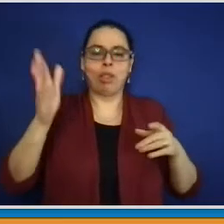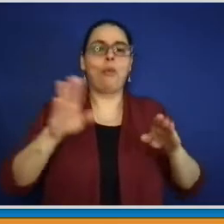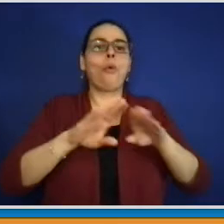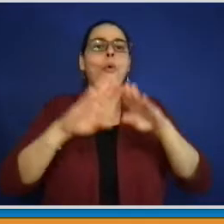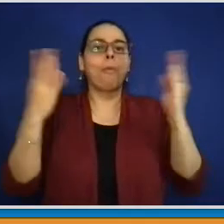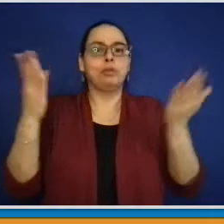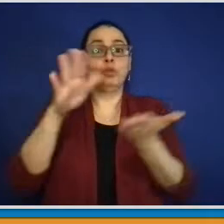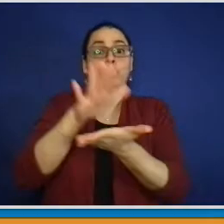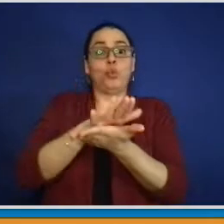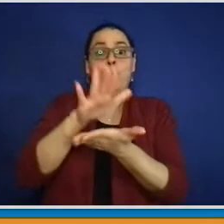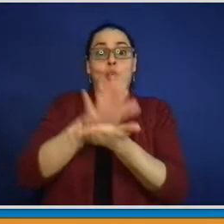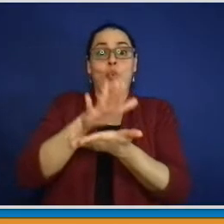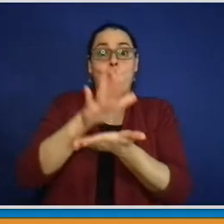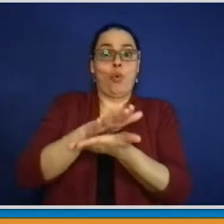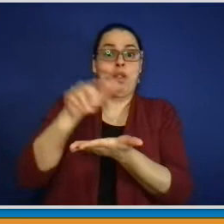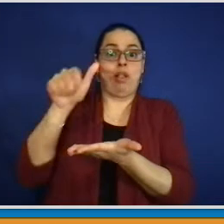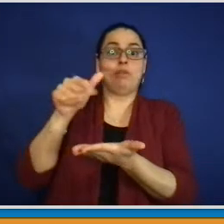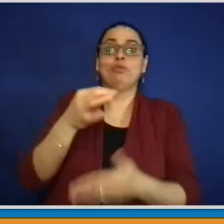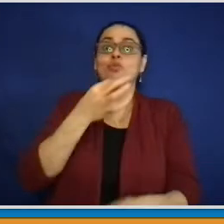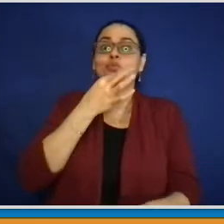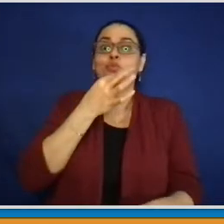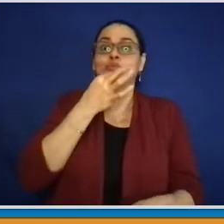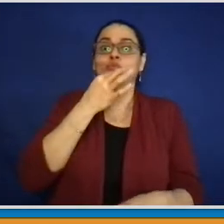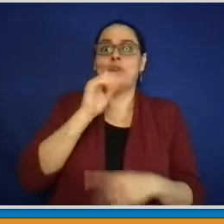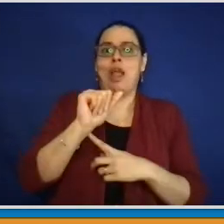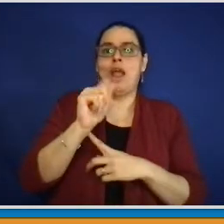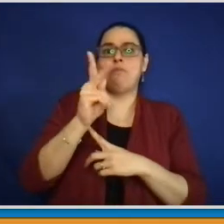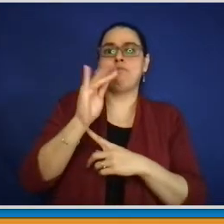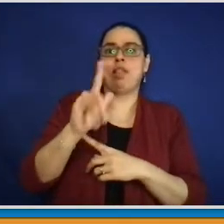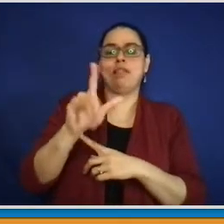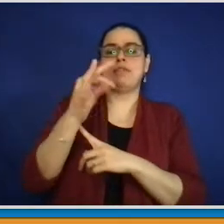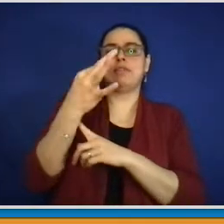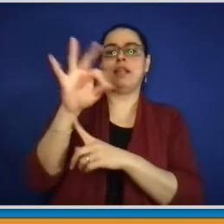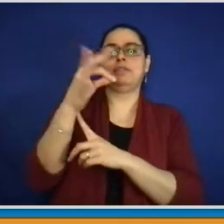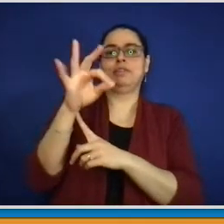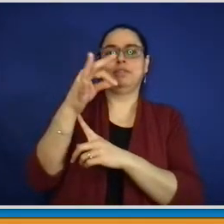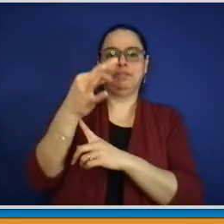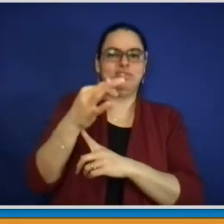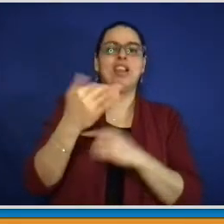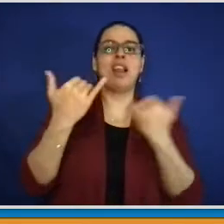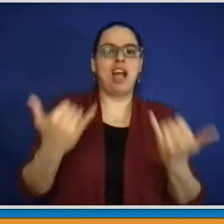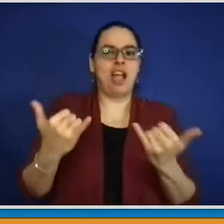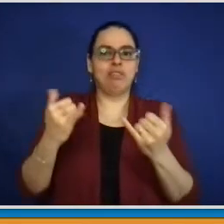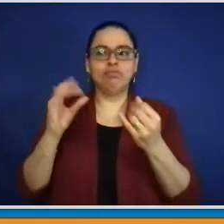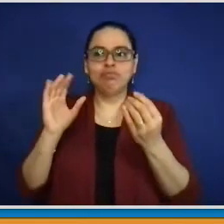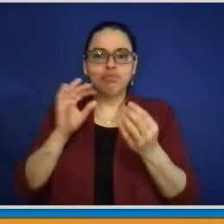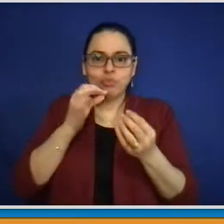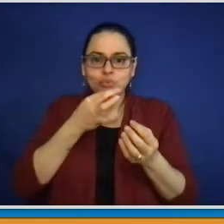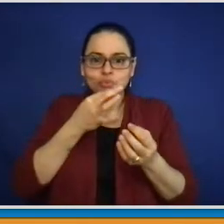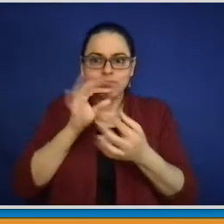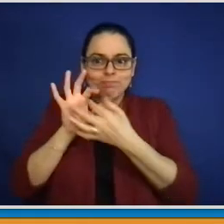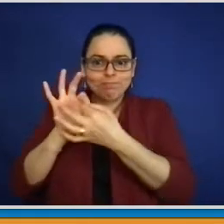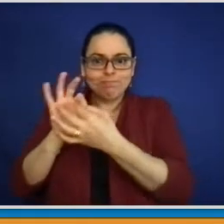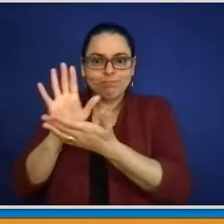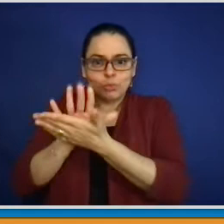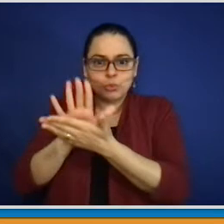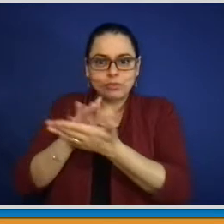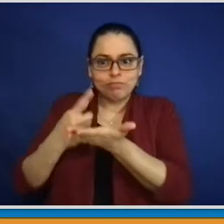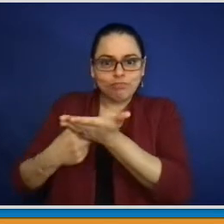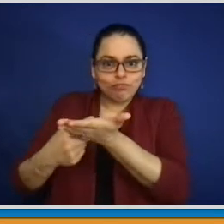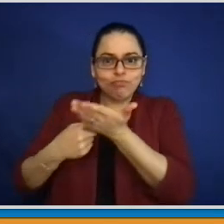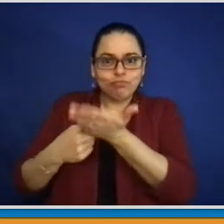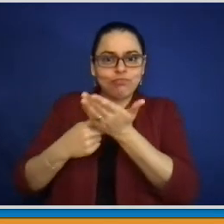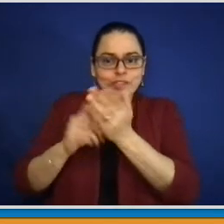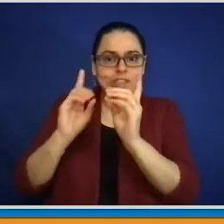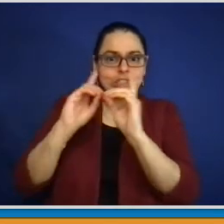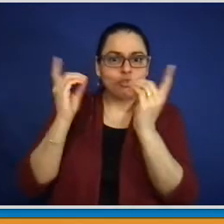school district to make sure that the traffic is under control and that the kids get back safely into school, and we keep